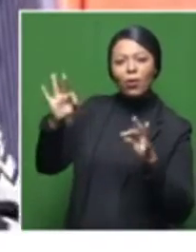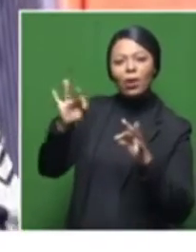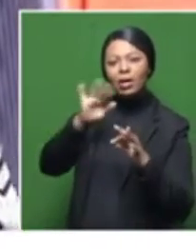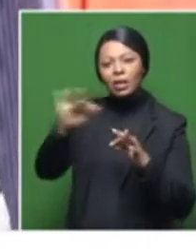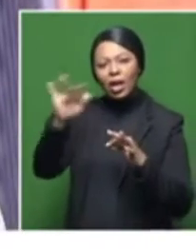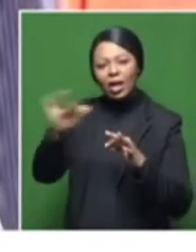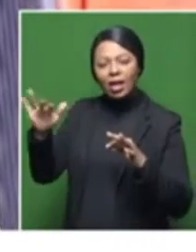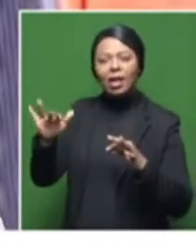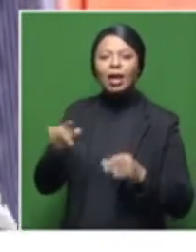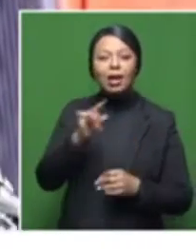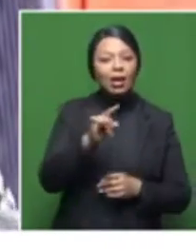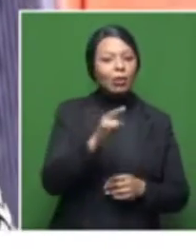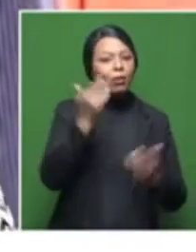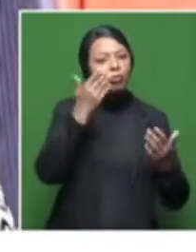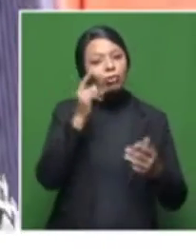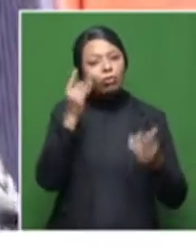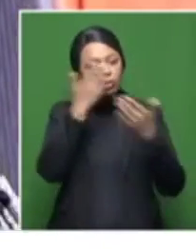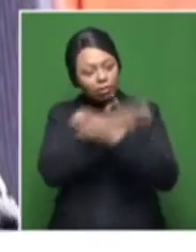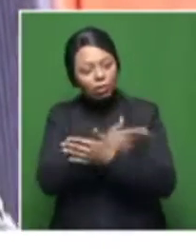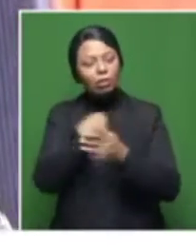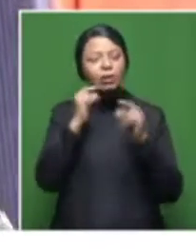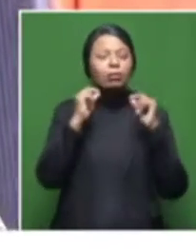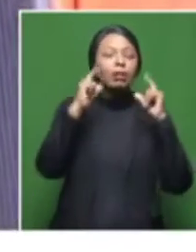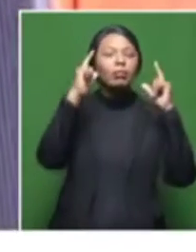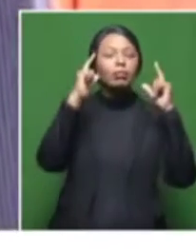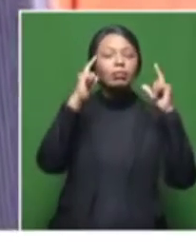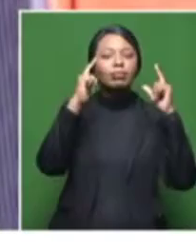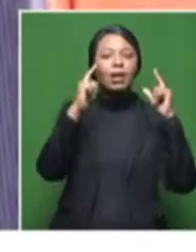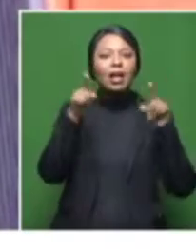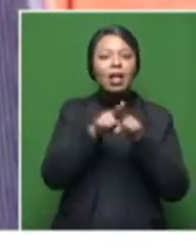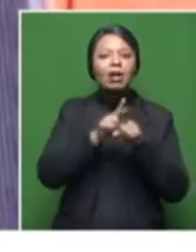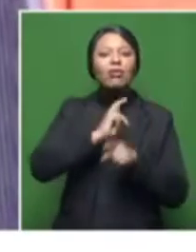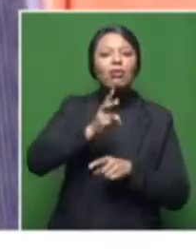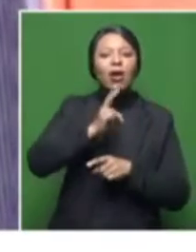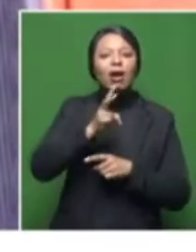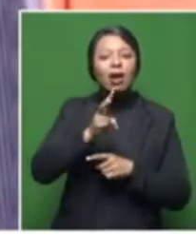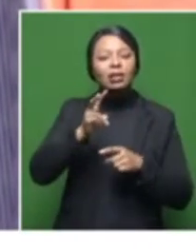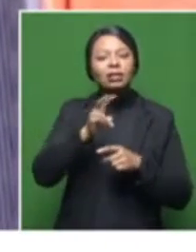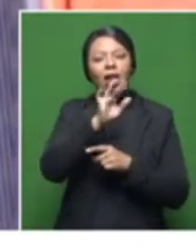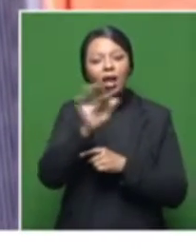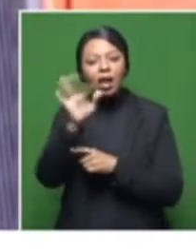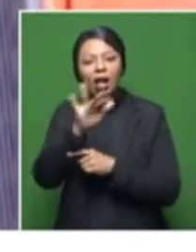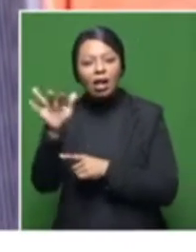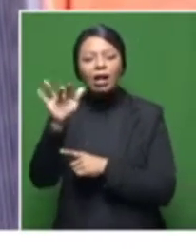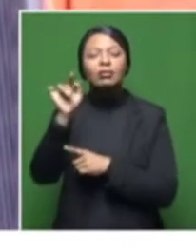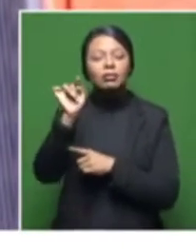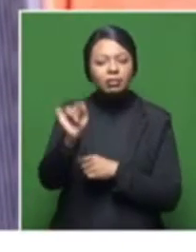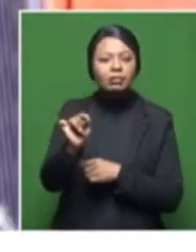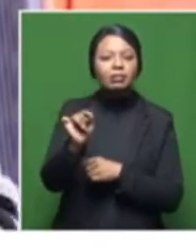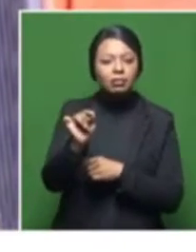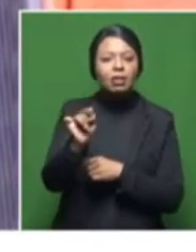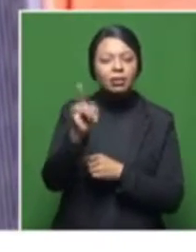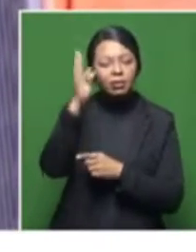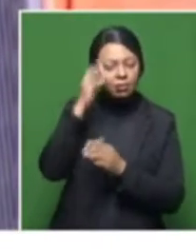when I'm sleeping, I would wake up mvusa melody because now the download is there. And I wake up and I record it. And